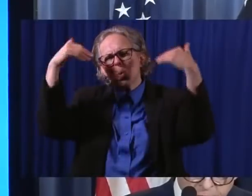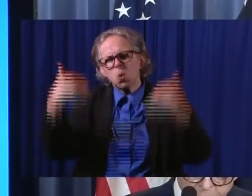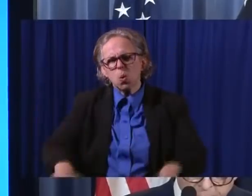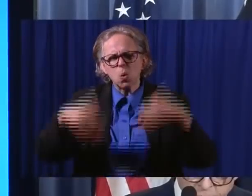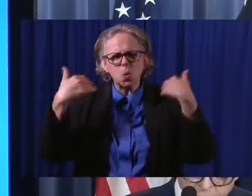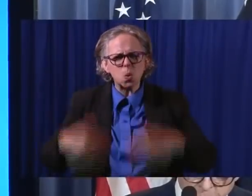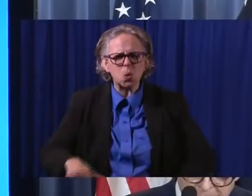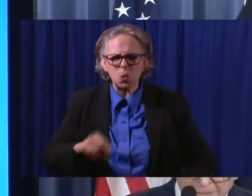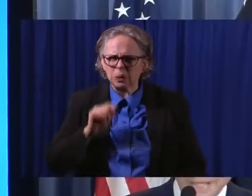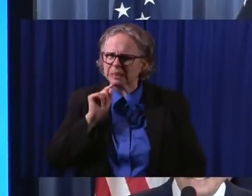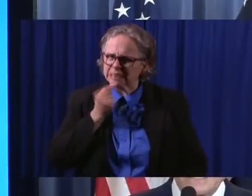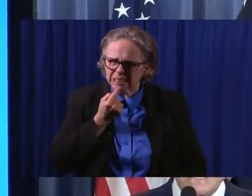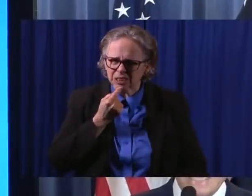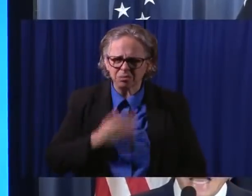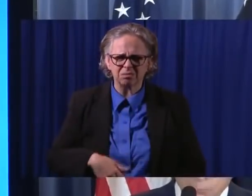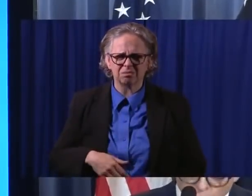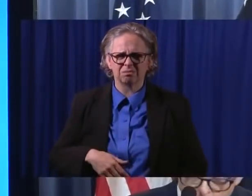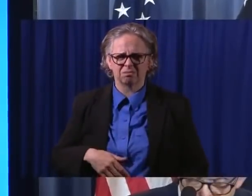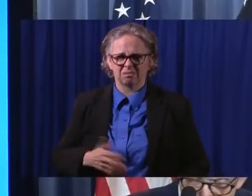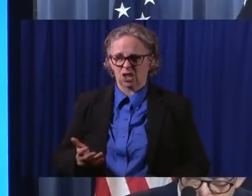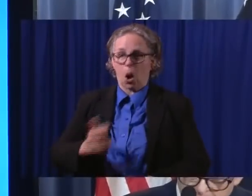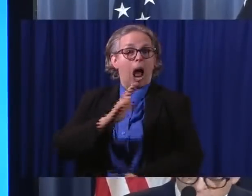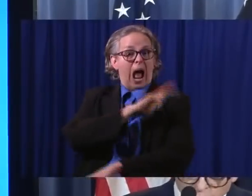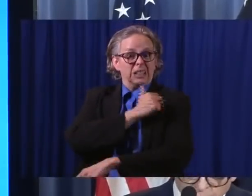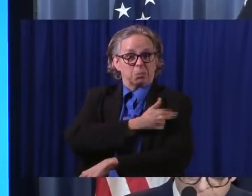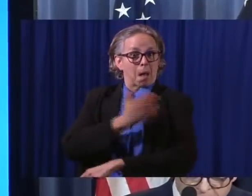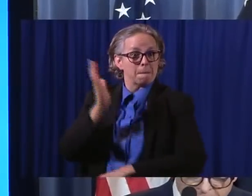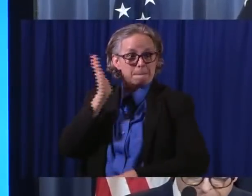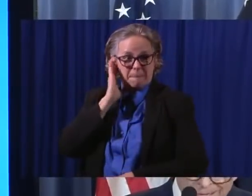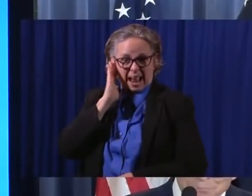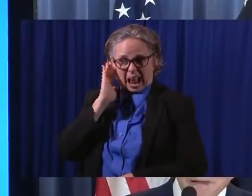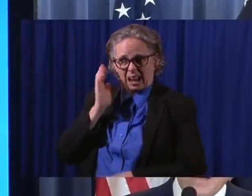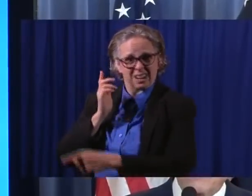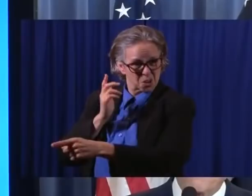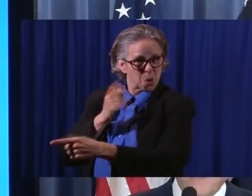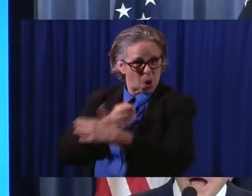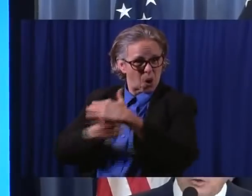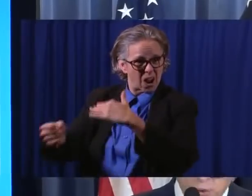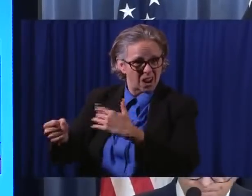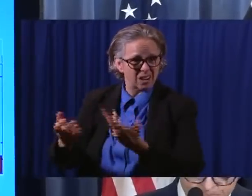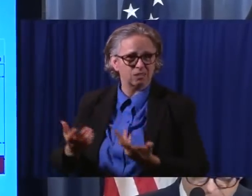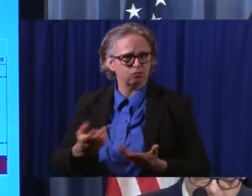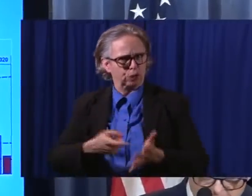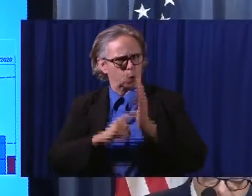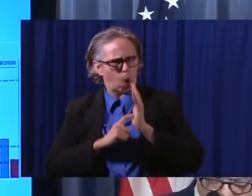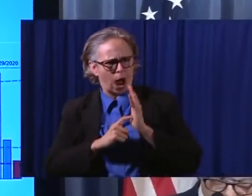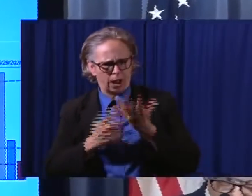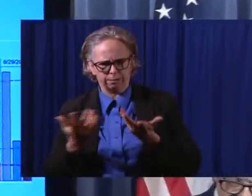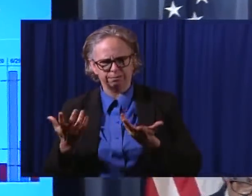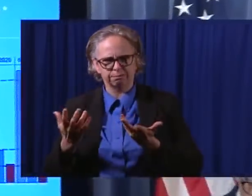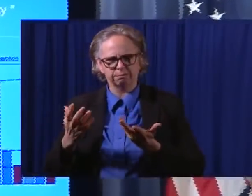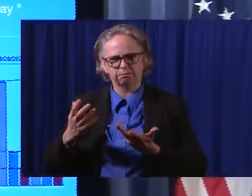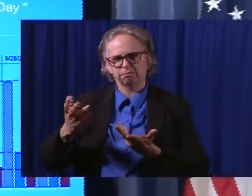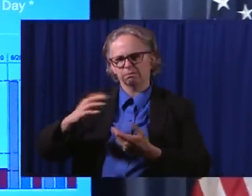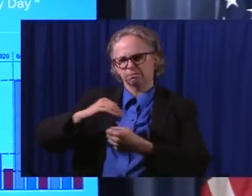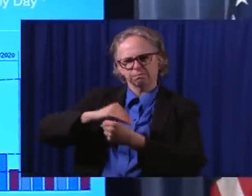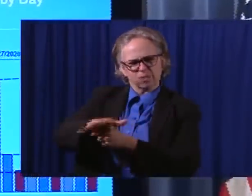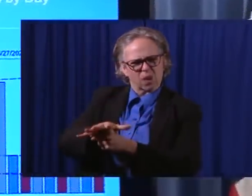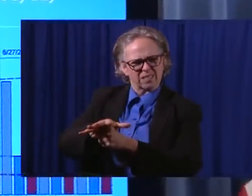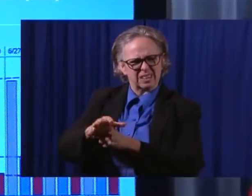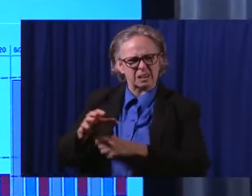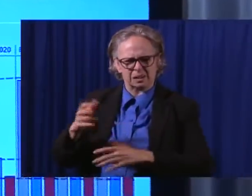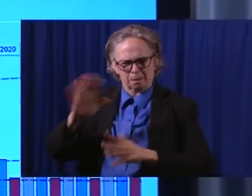COVID-19 positive patients peaked in late April and early May at about 1,000. They reached a low